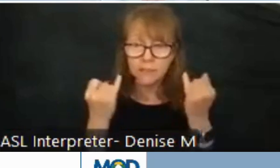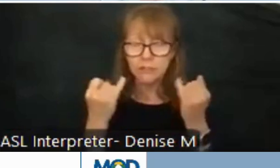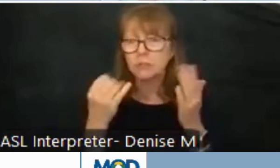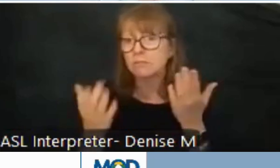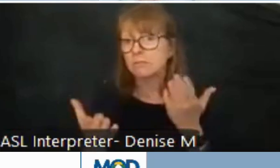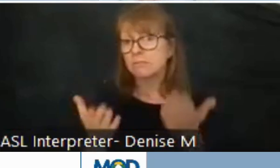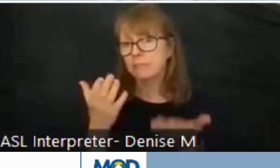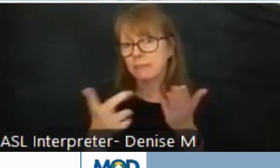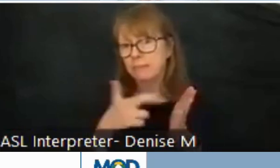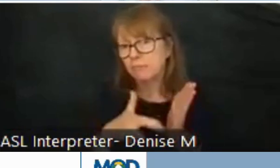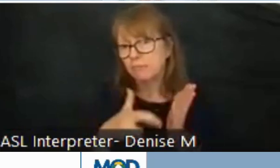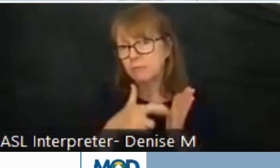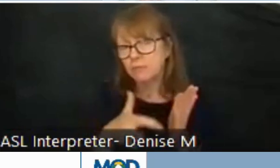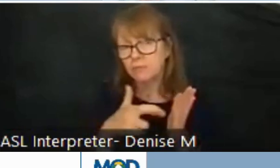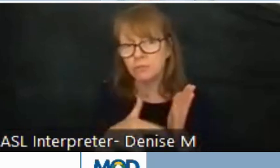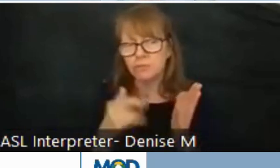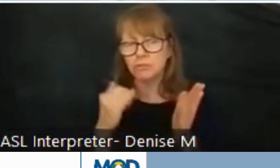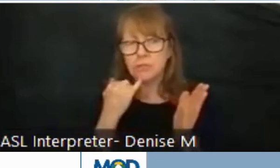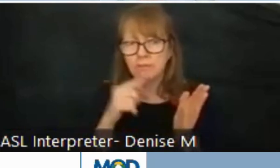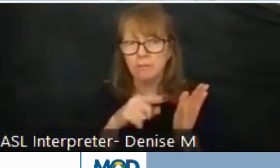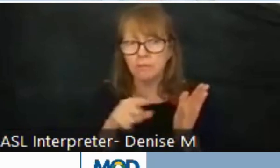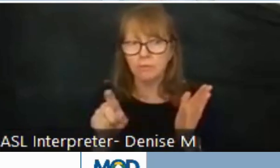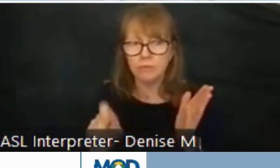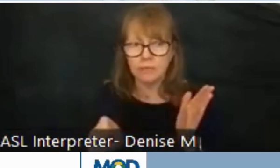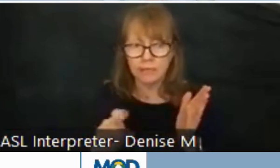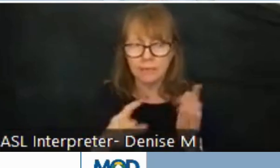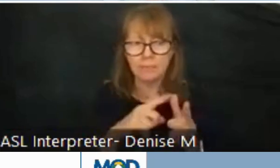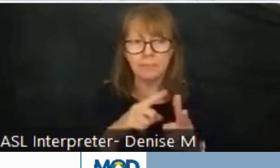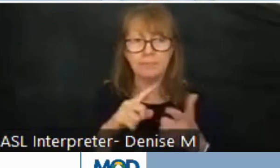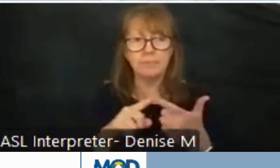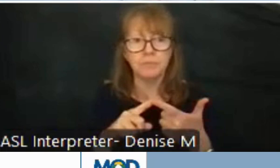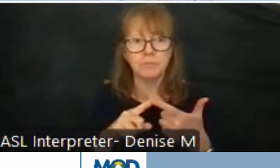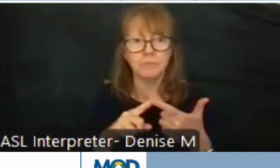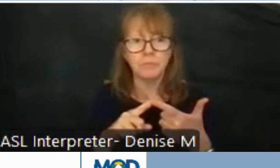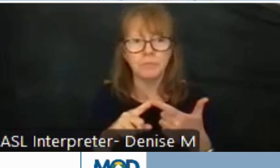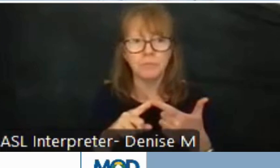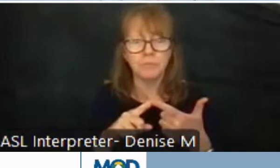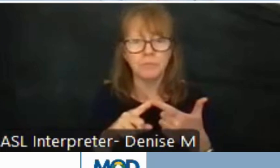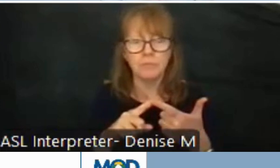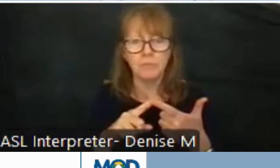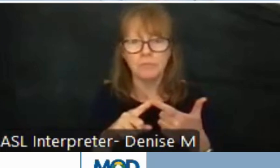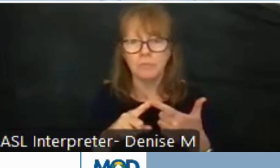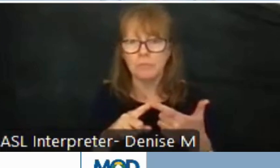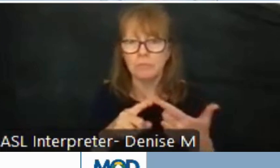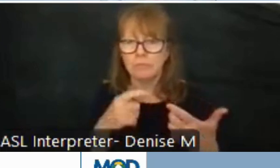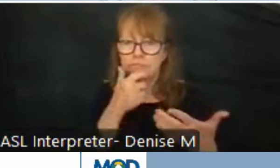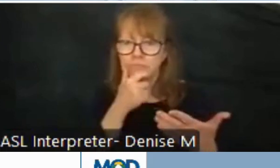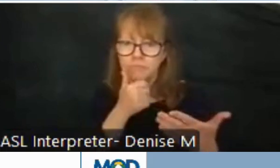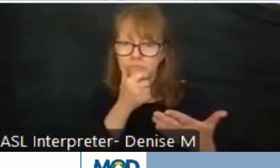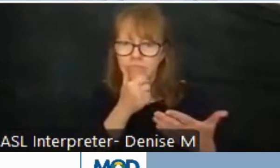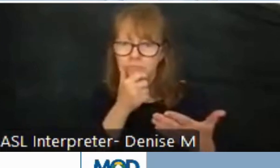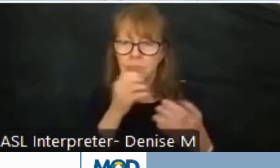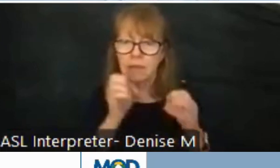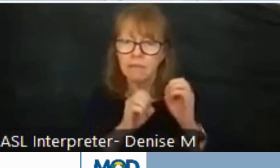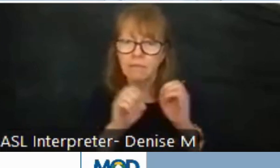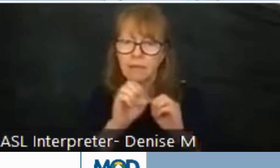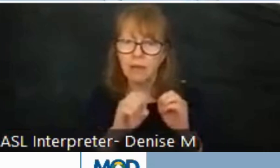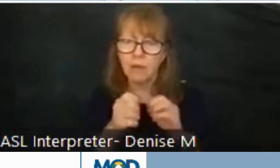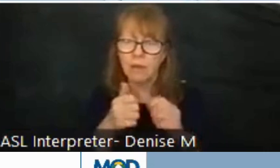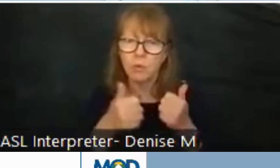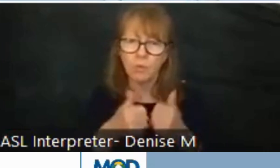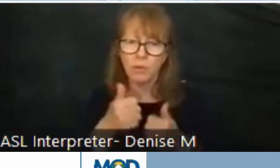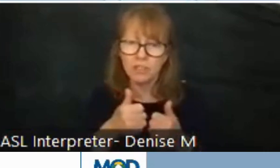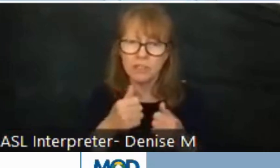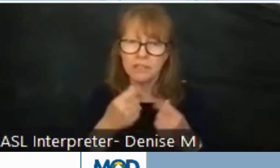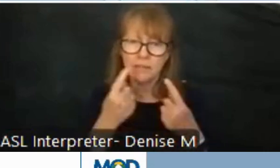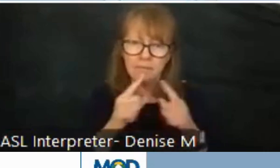if you need to. Then you're going to evaluate which solution is most effective and reasonable. And